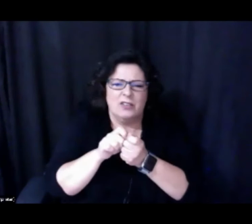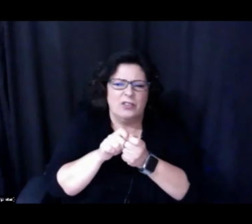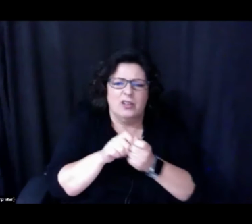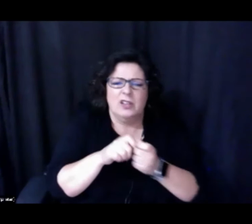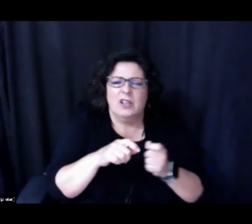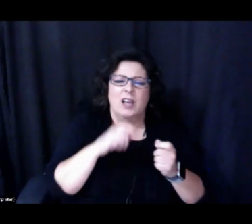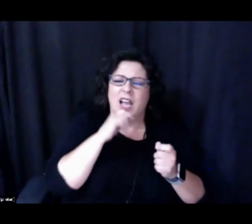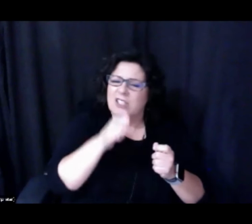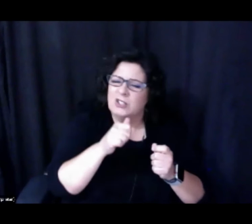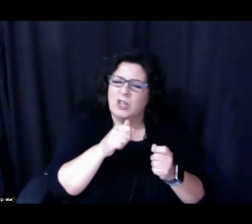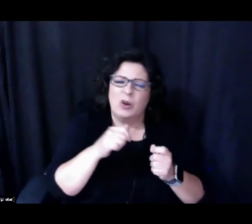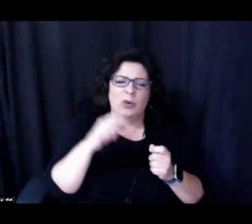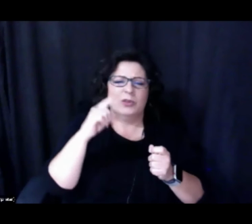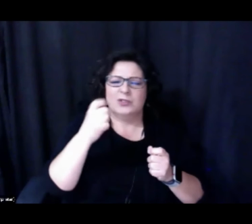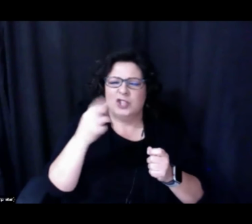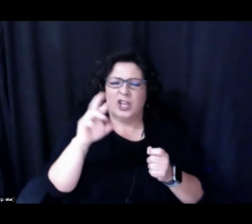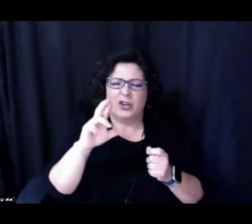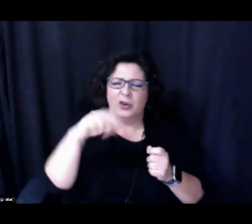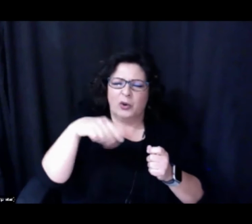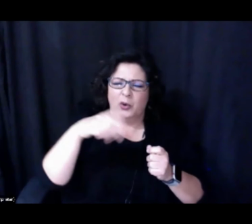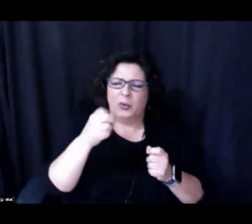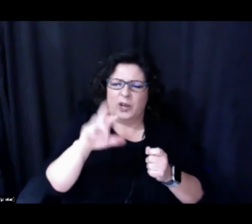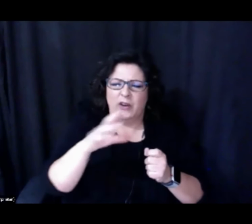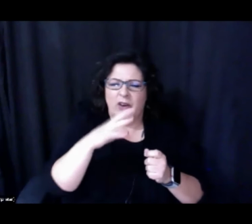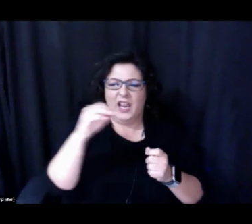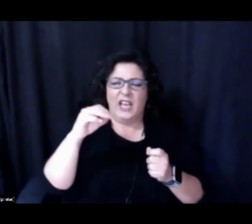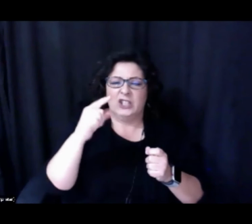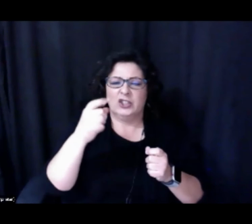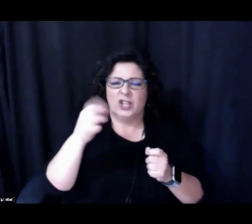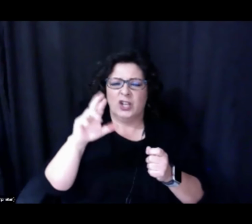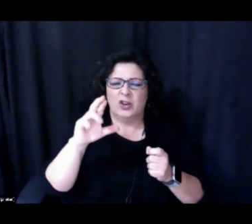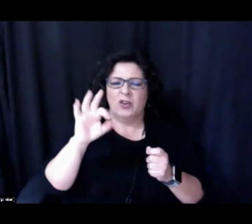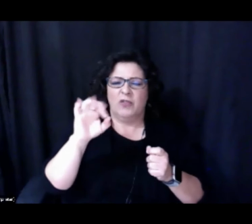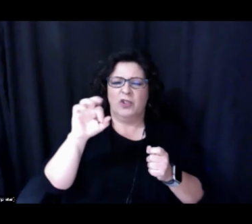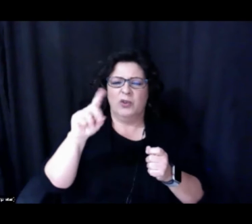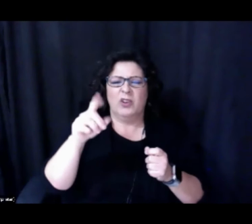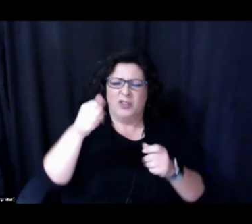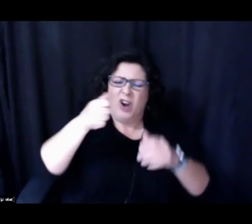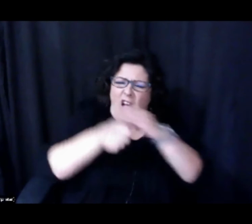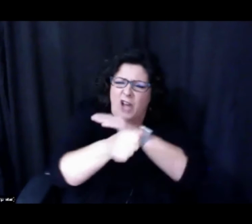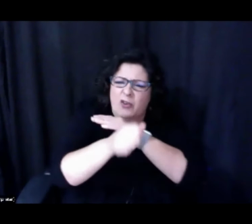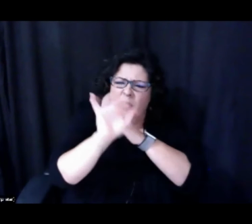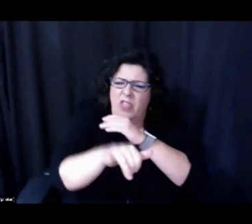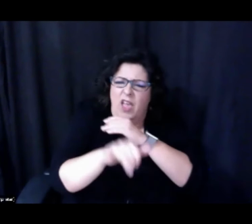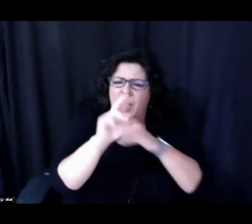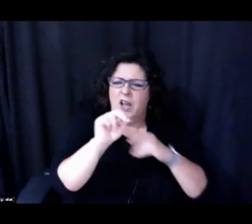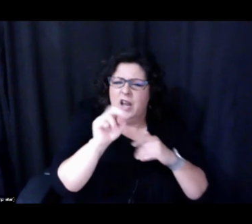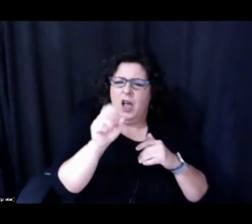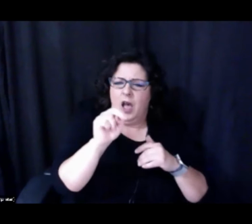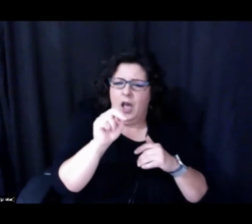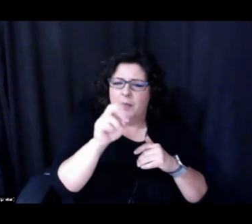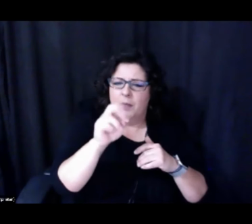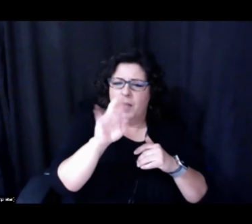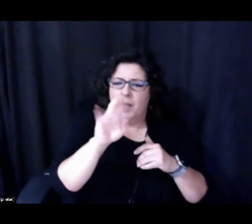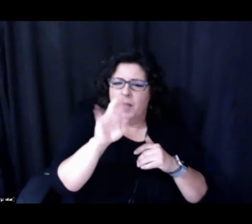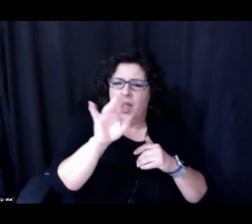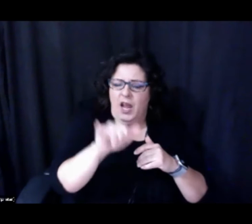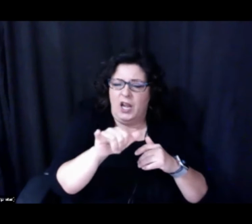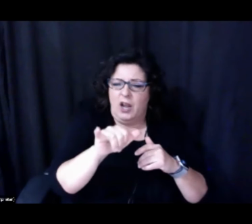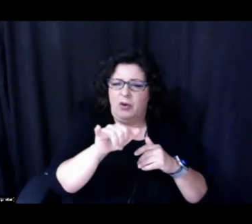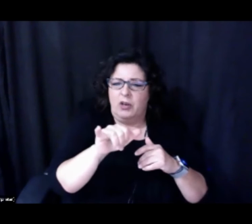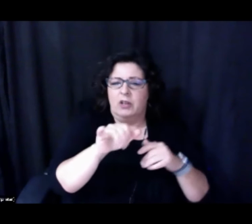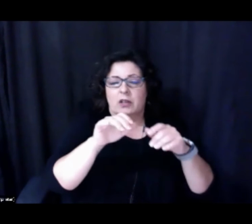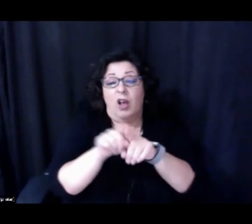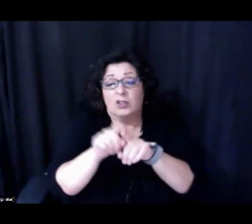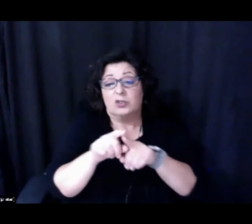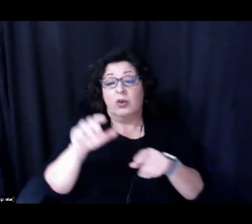fluid. Genderqueer and gender fluid are under the non-binary umbrella, right? As well as agender.